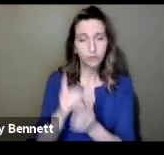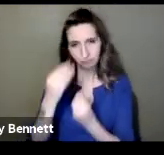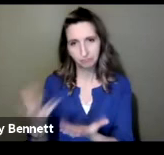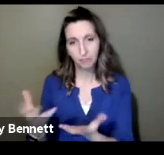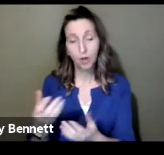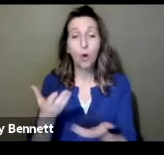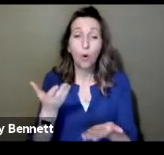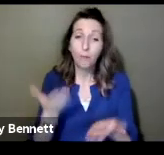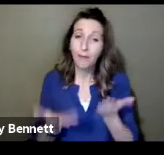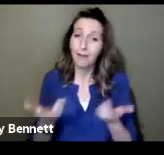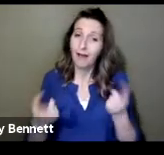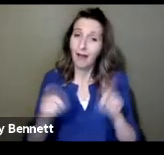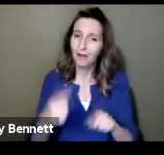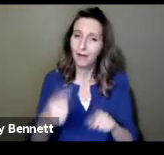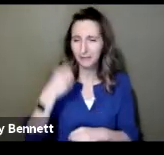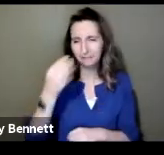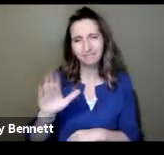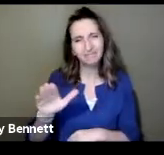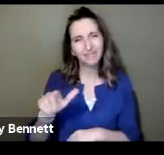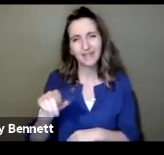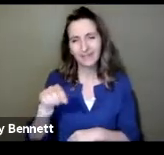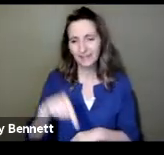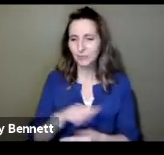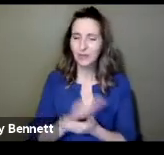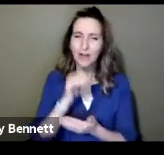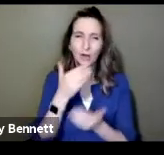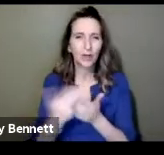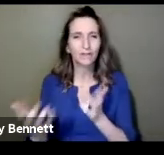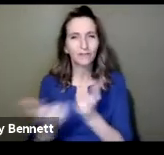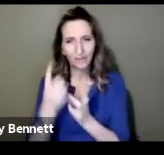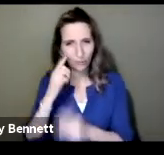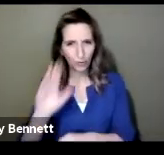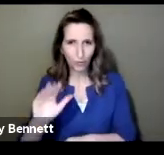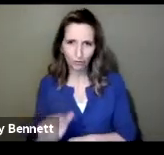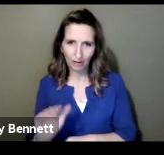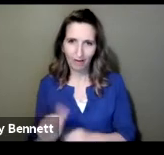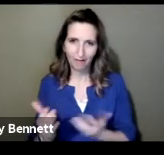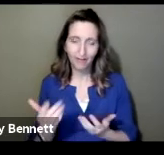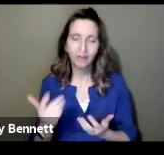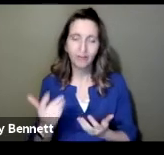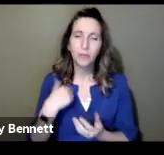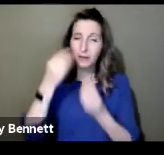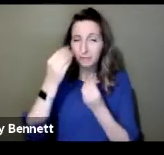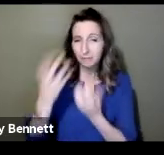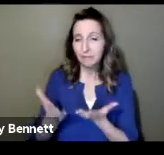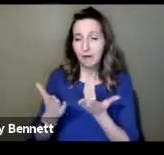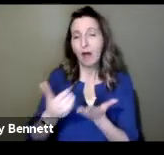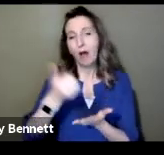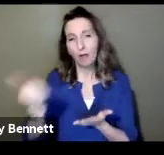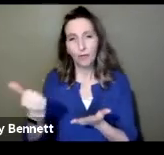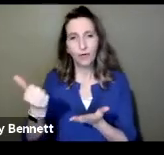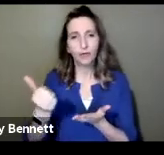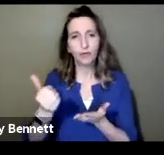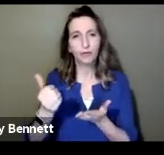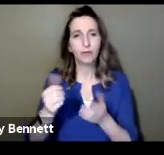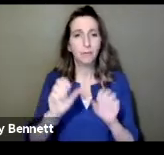and your family, we will help you and inform you of other decisions that may be available to you guys.